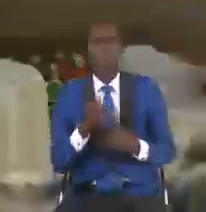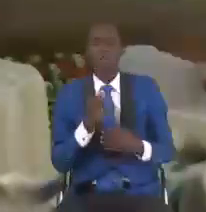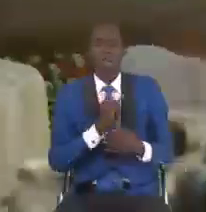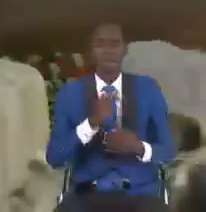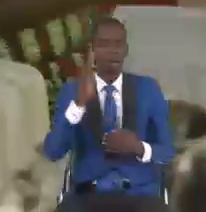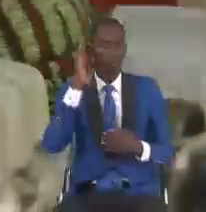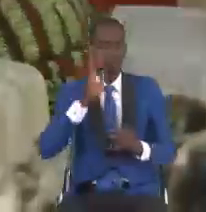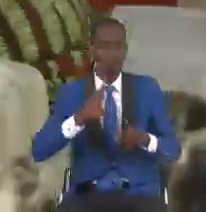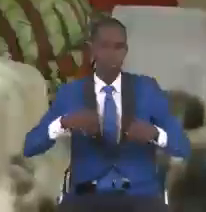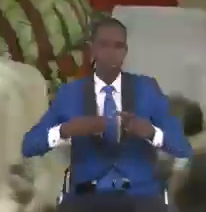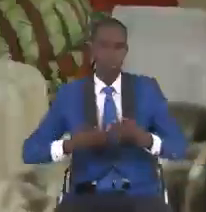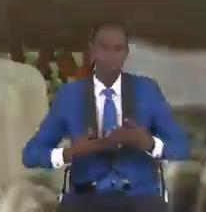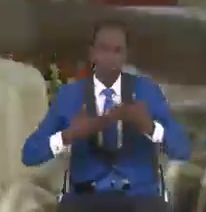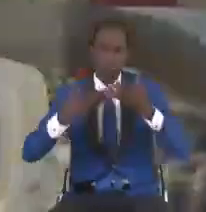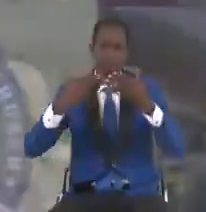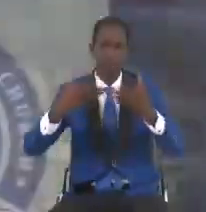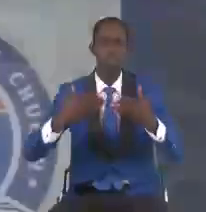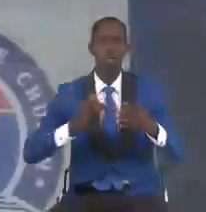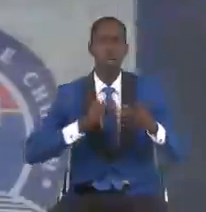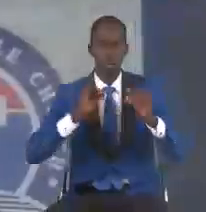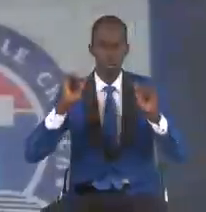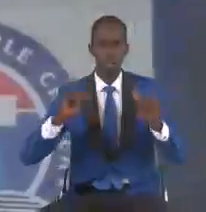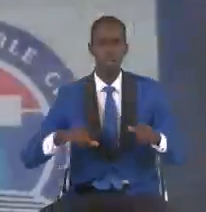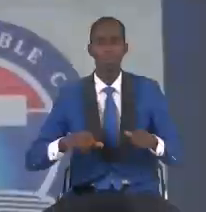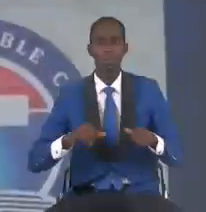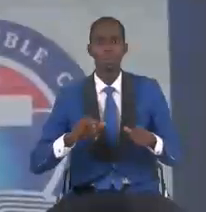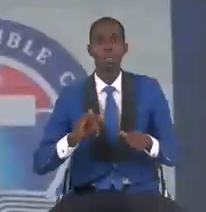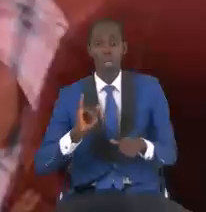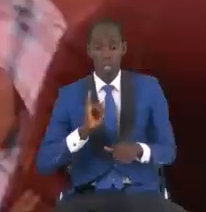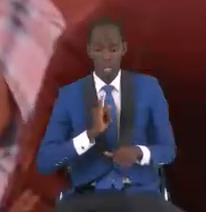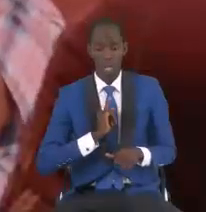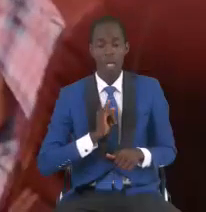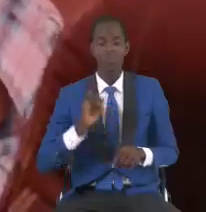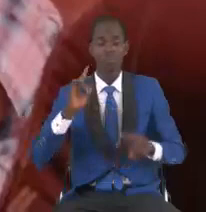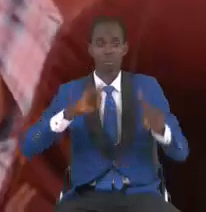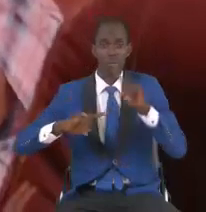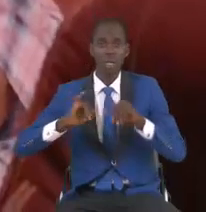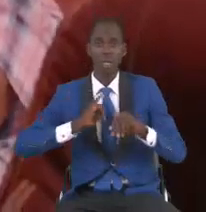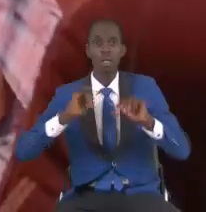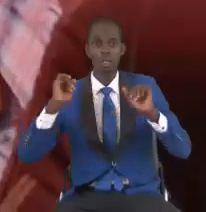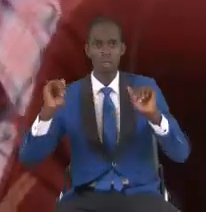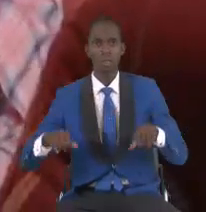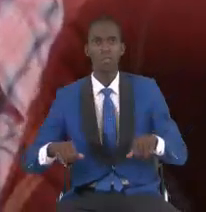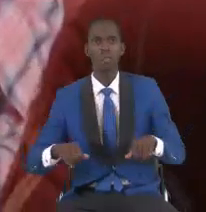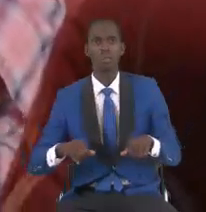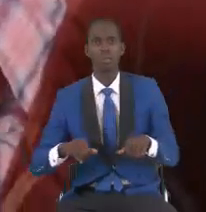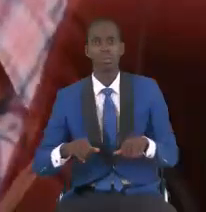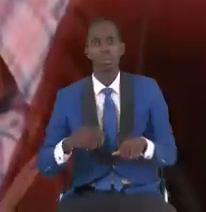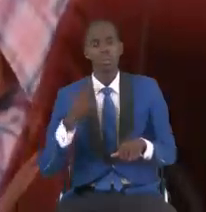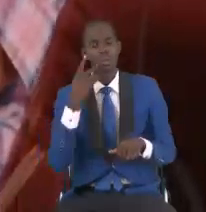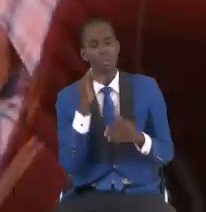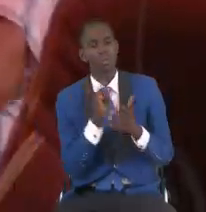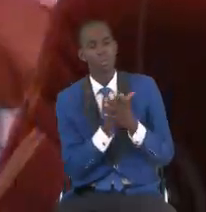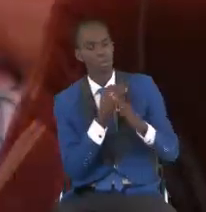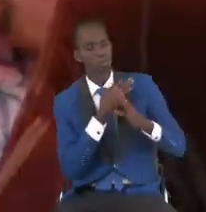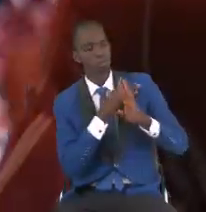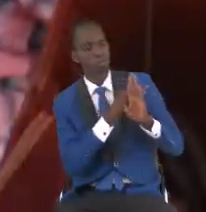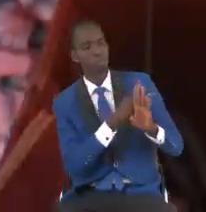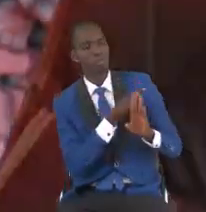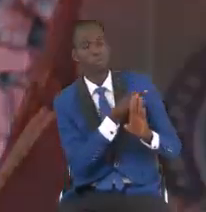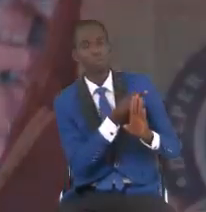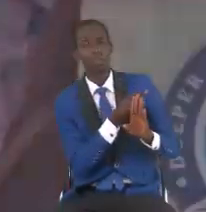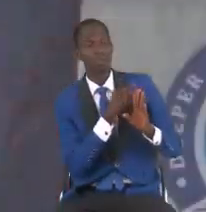forward, I can, I said I can. Look at that obstacle there, I will jump